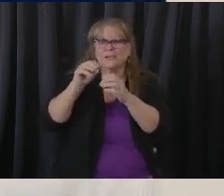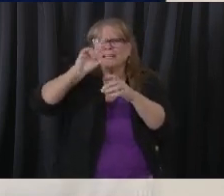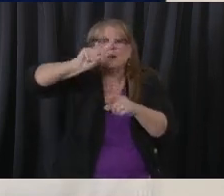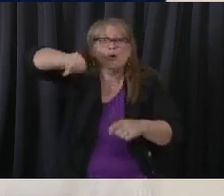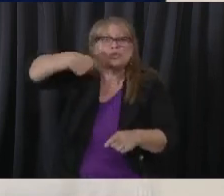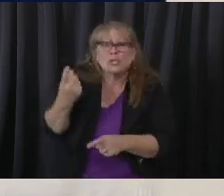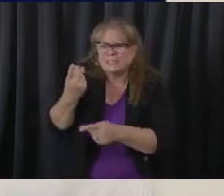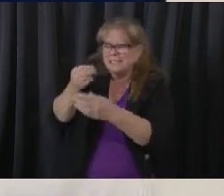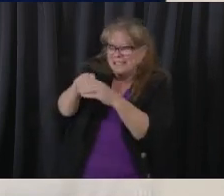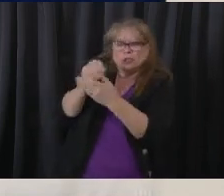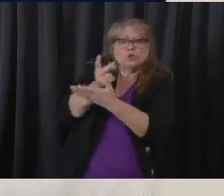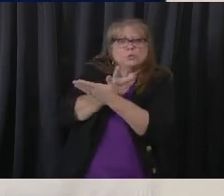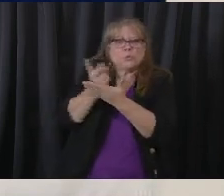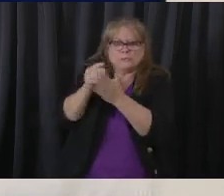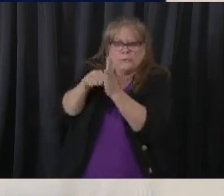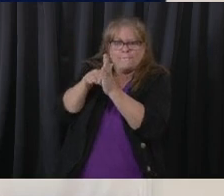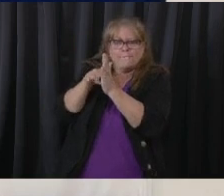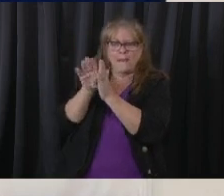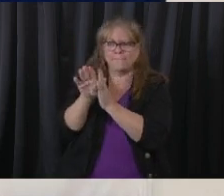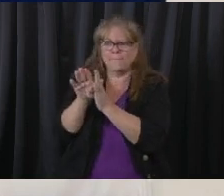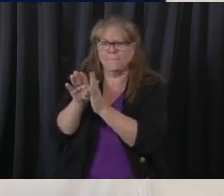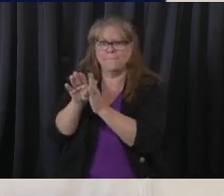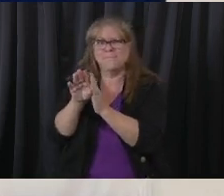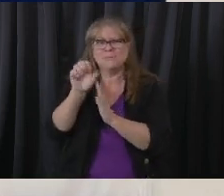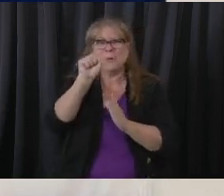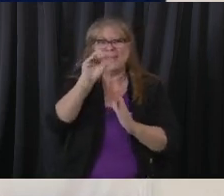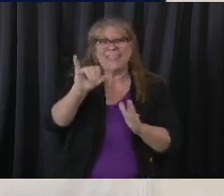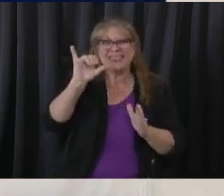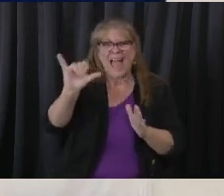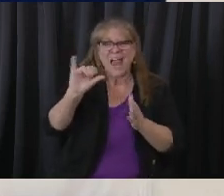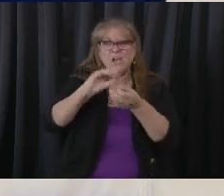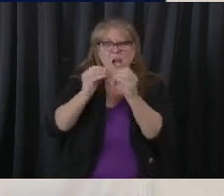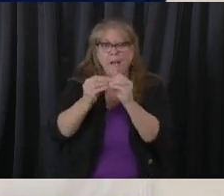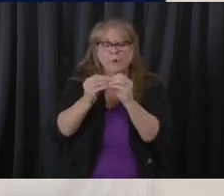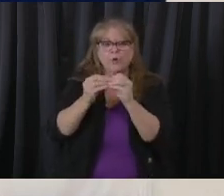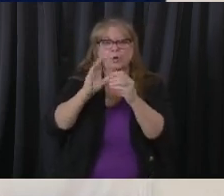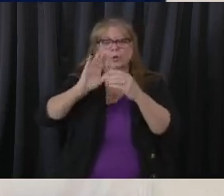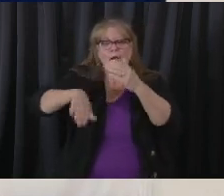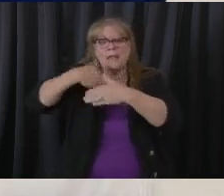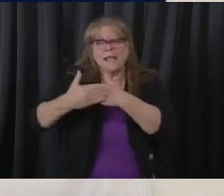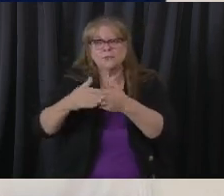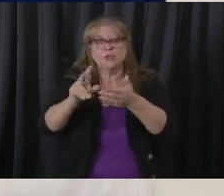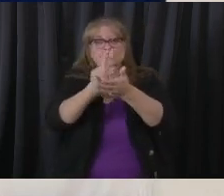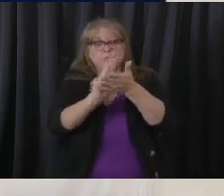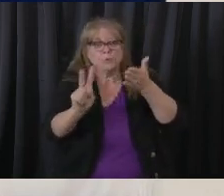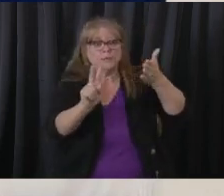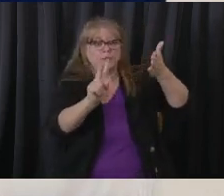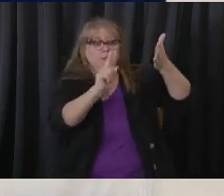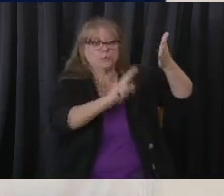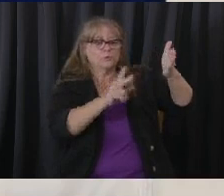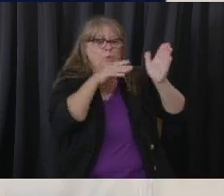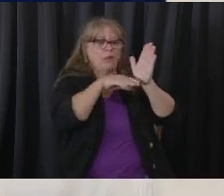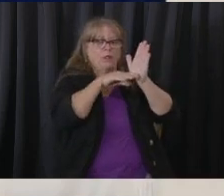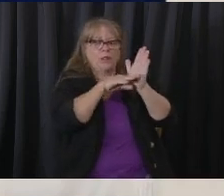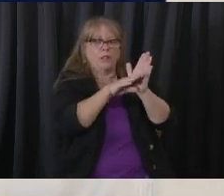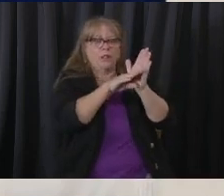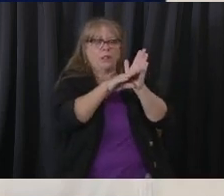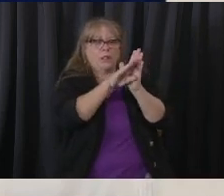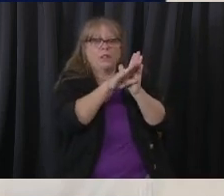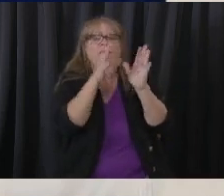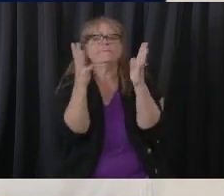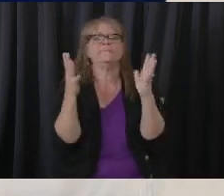for another 2 weeks, we would be back in a situation where the best quality of care, and we all see